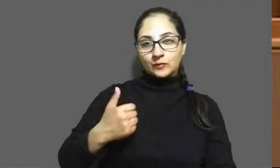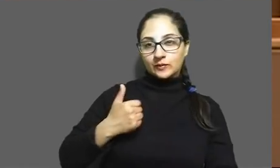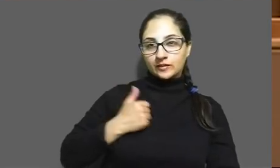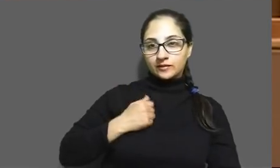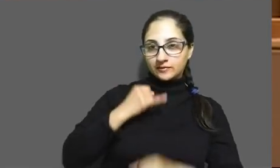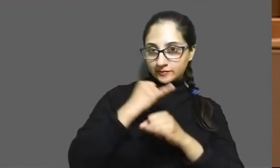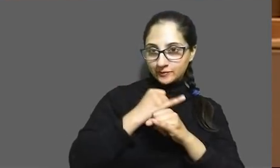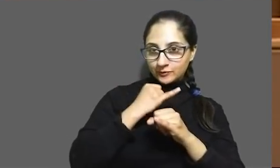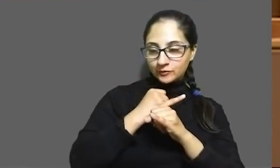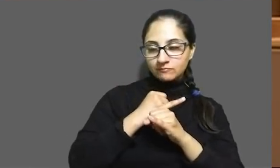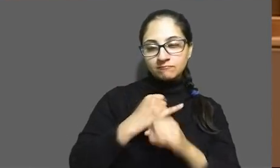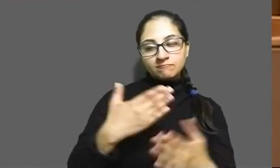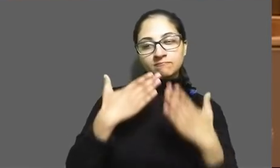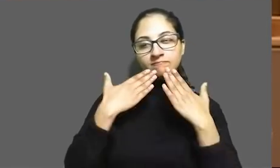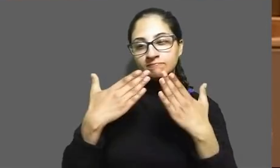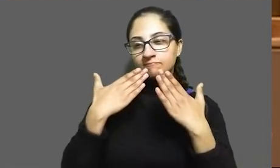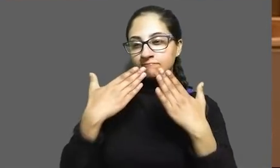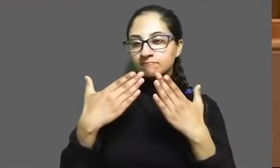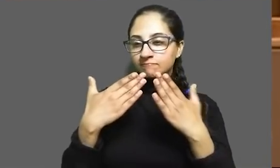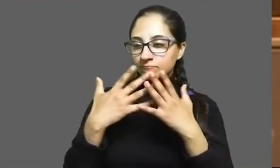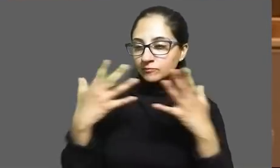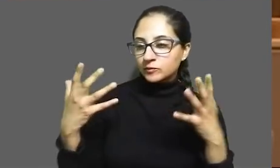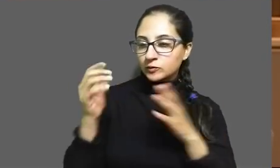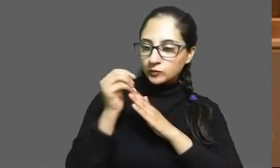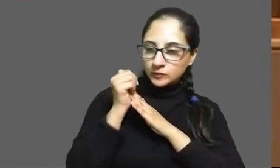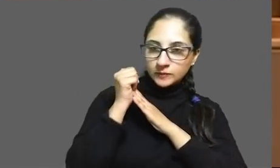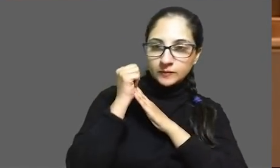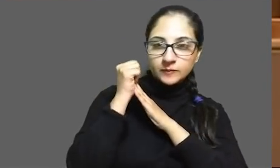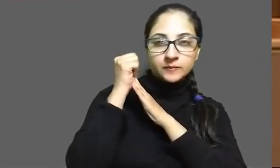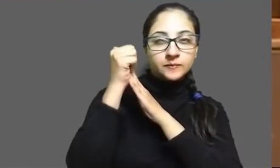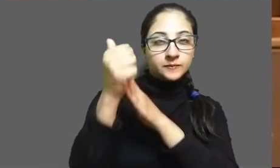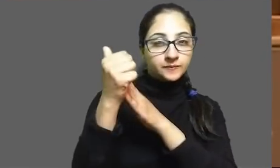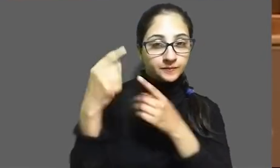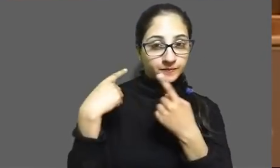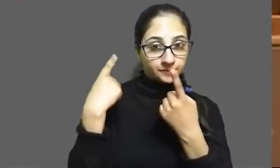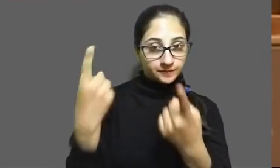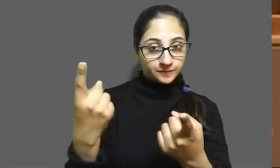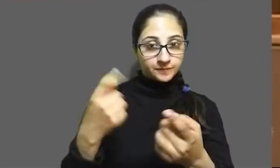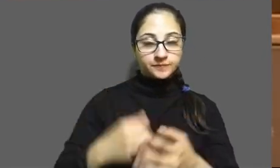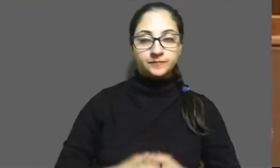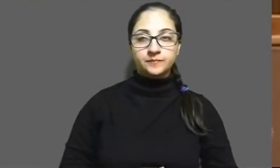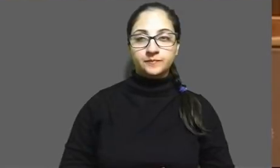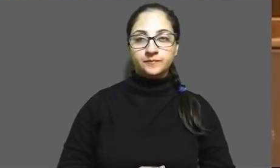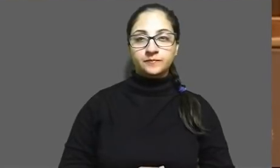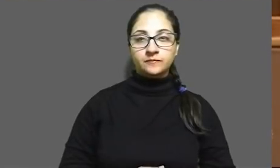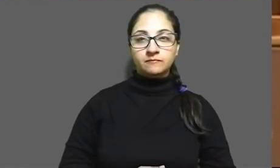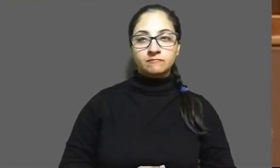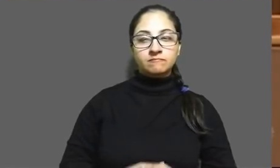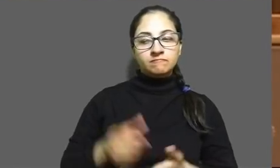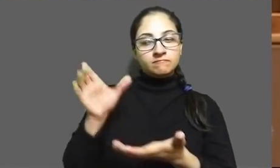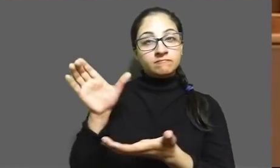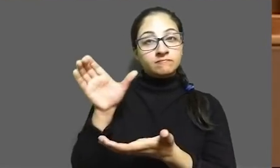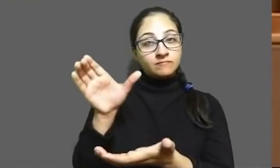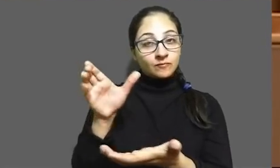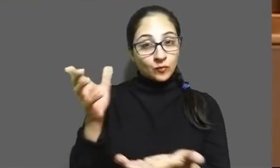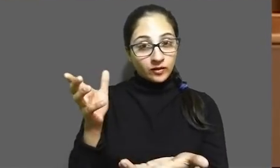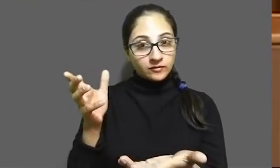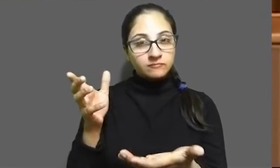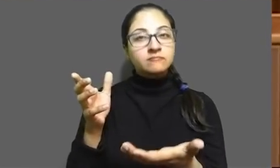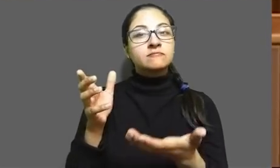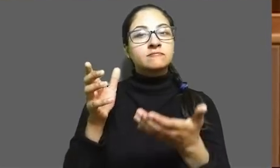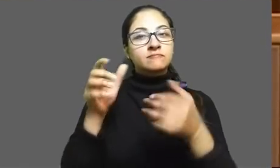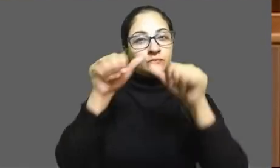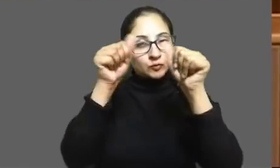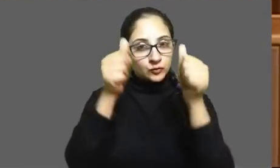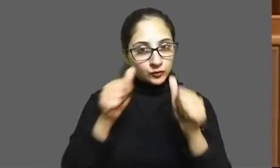the Canadian institution's loyalty and gratitude for Khudavin's benevolence and guidance. The gift,